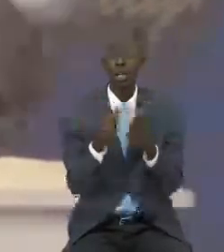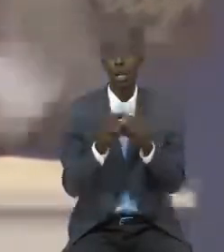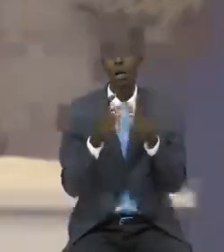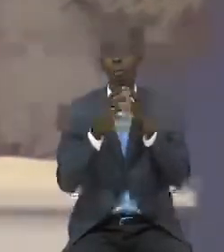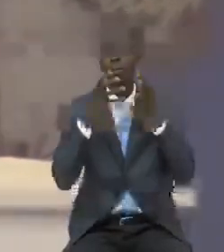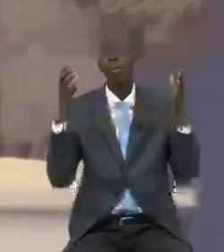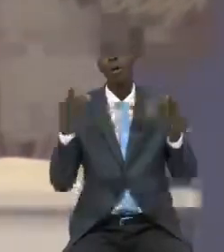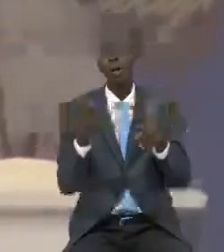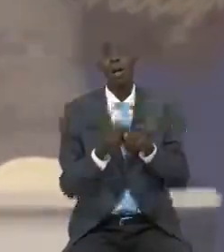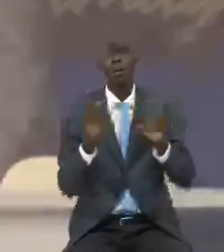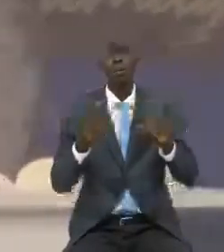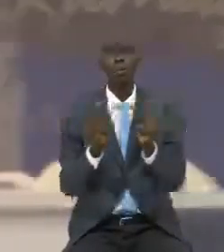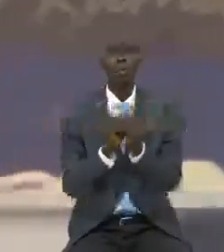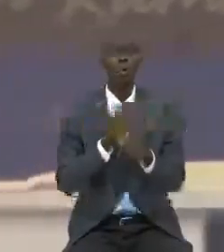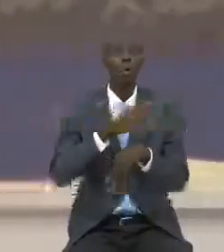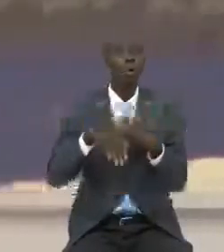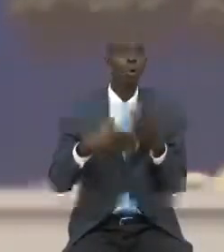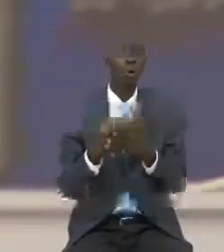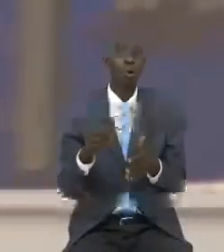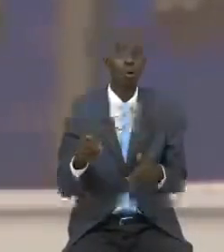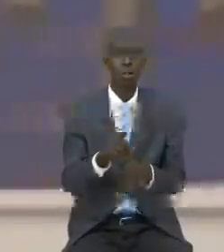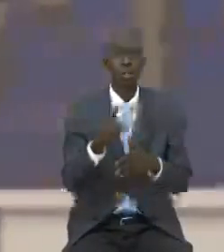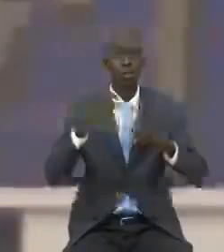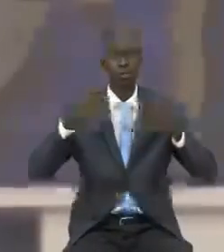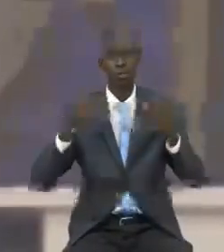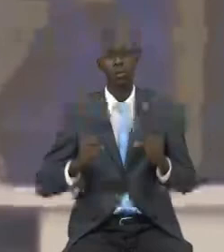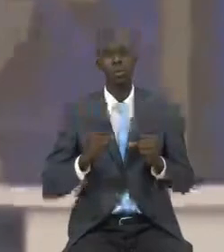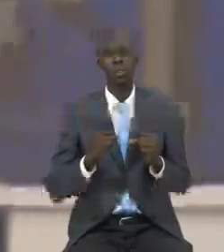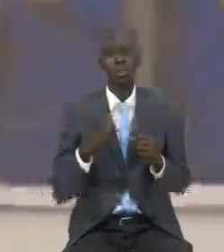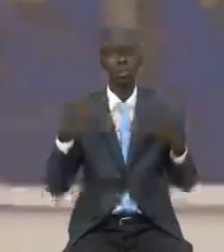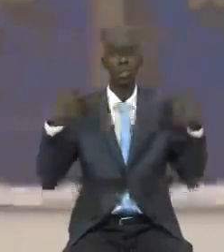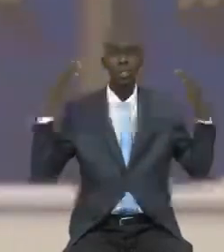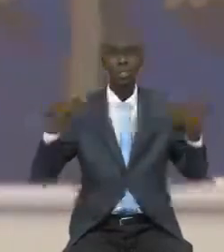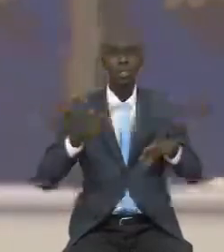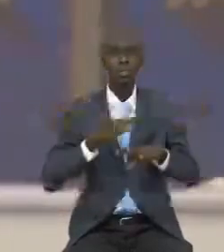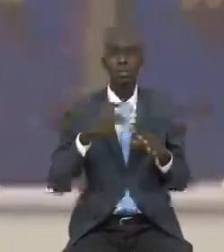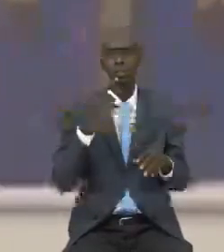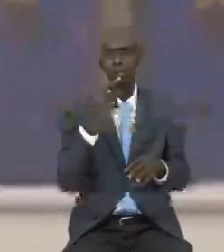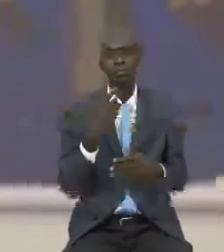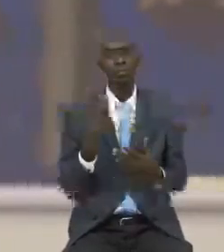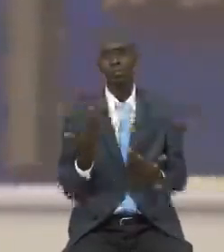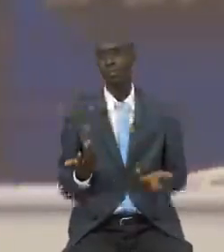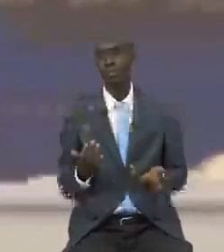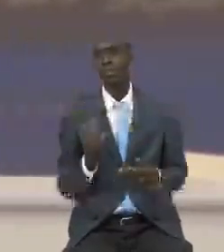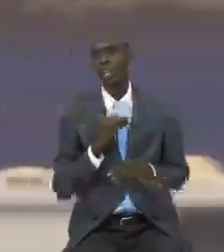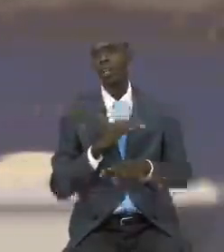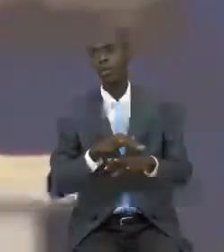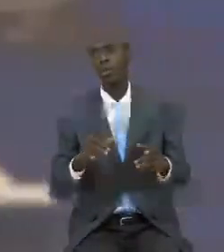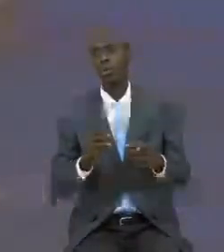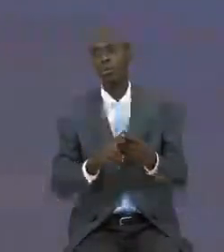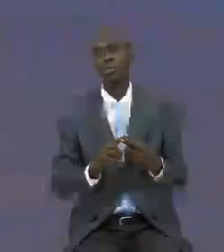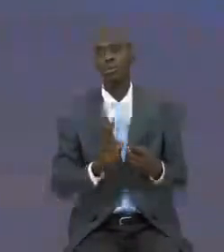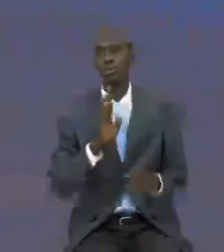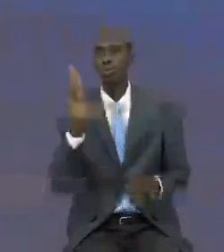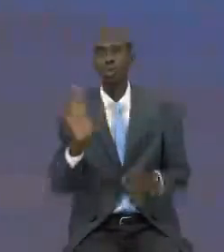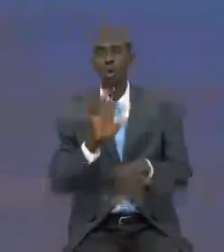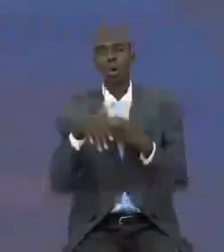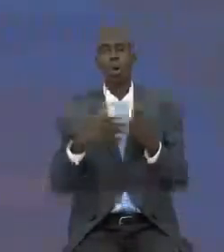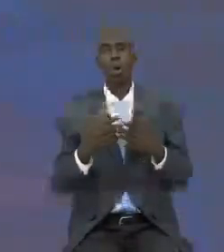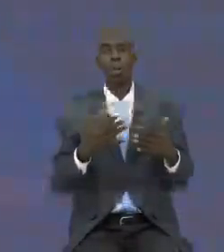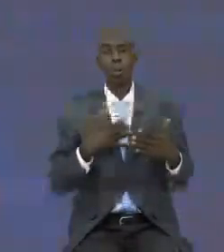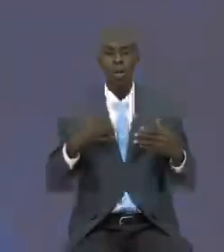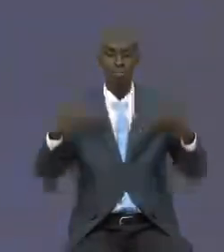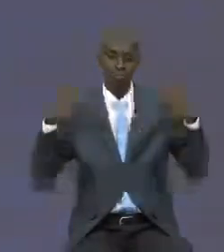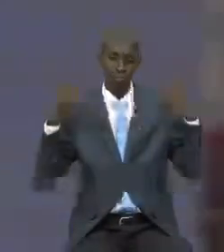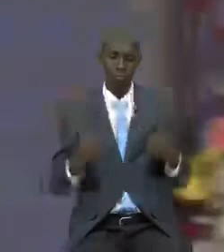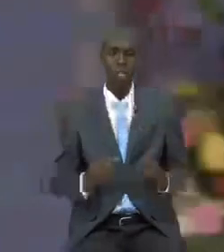all their strength. They don't say, I don't want to spend all my energy here preaching because I still